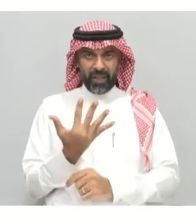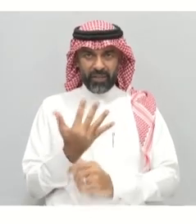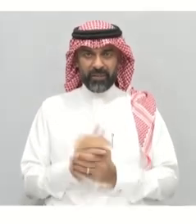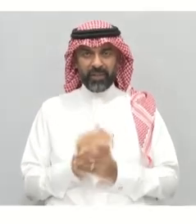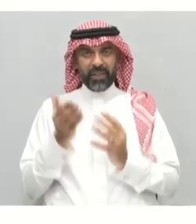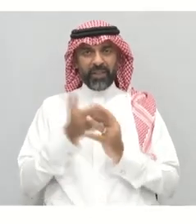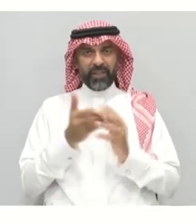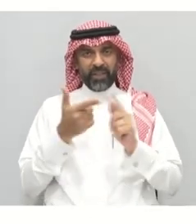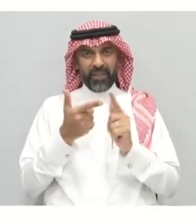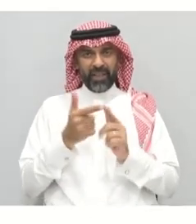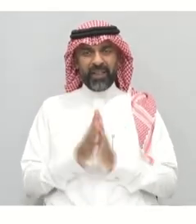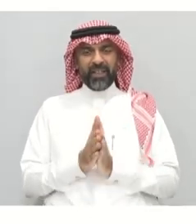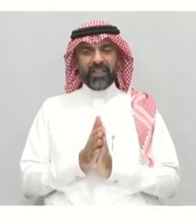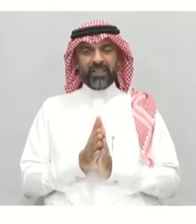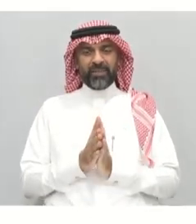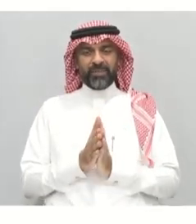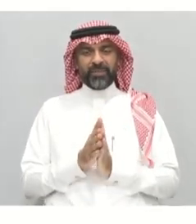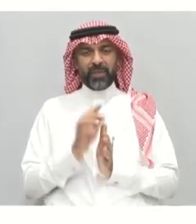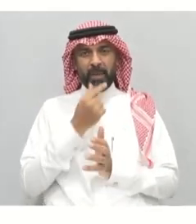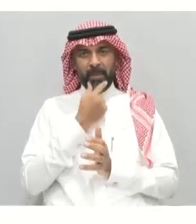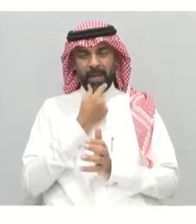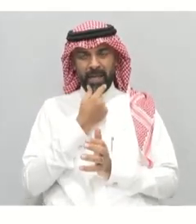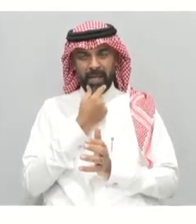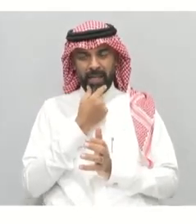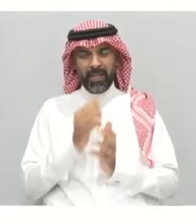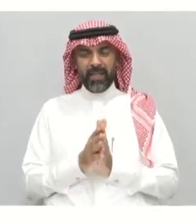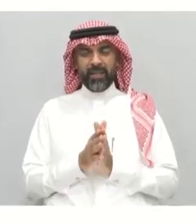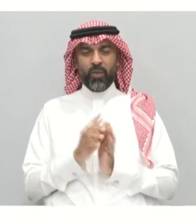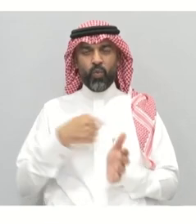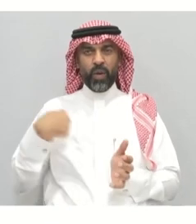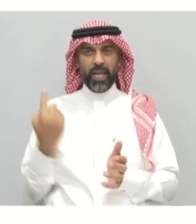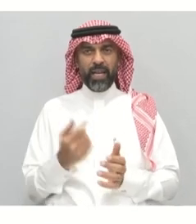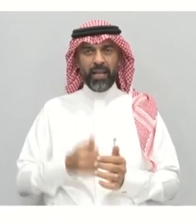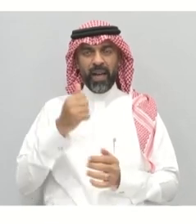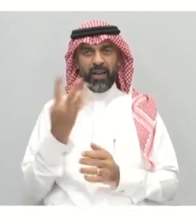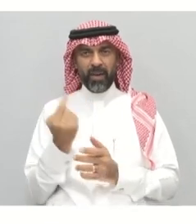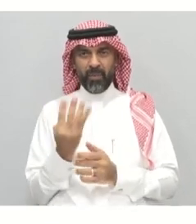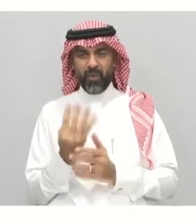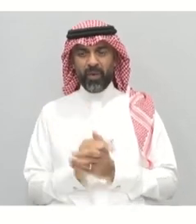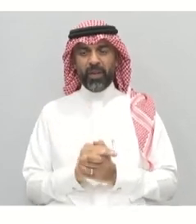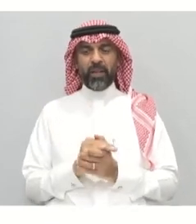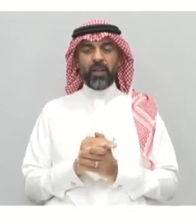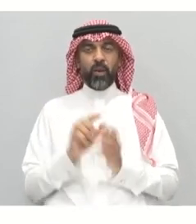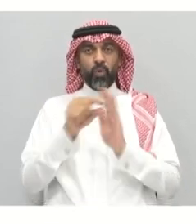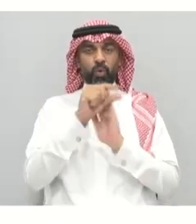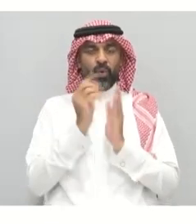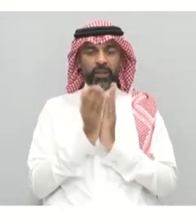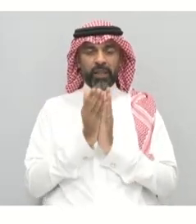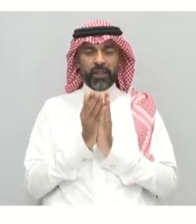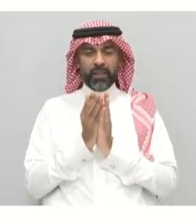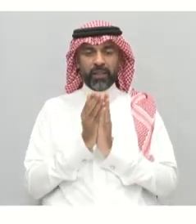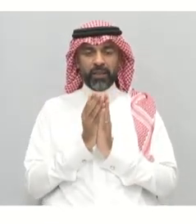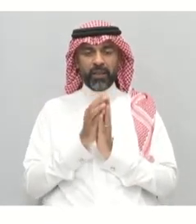class, second semester, week 4, unit number 2, rhythms and listening,